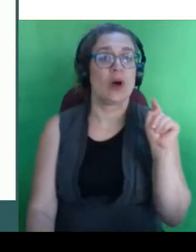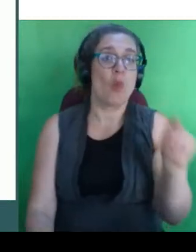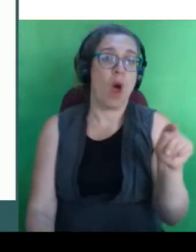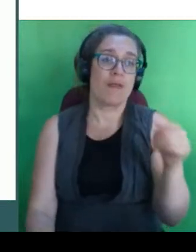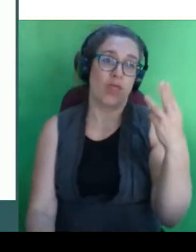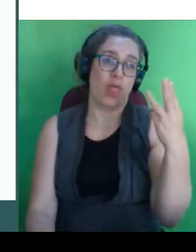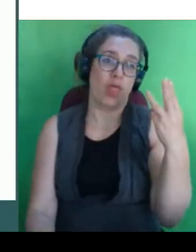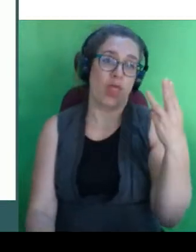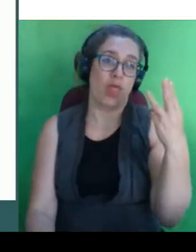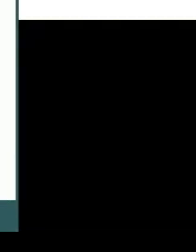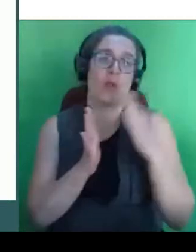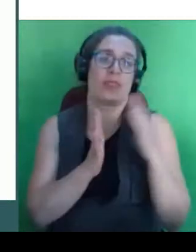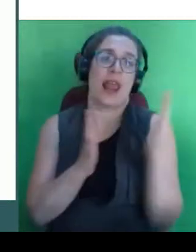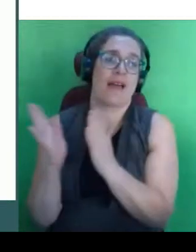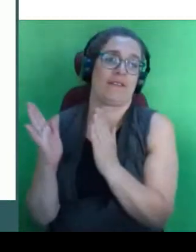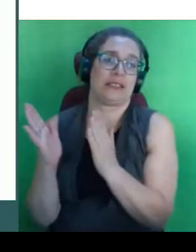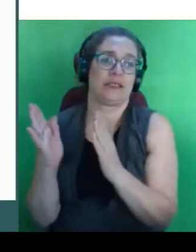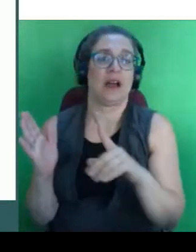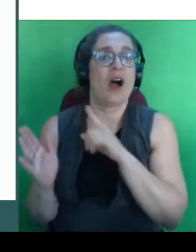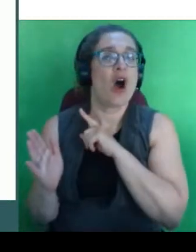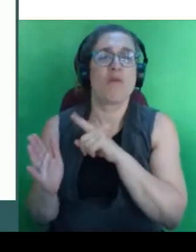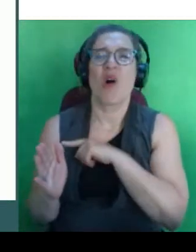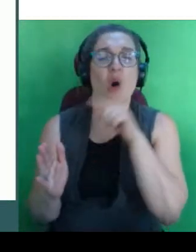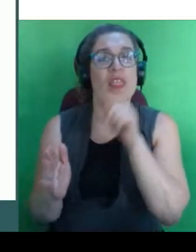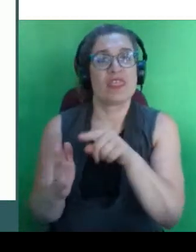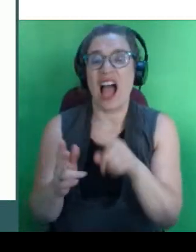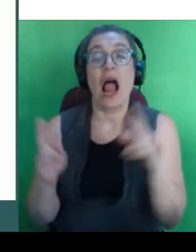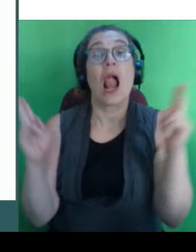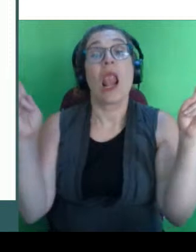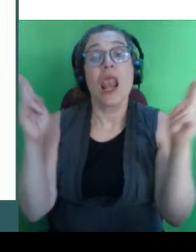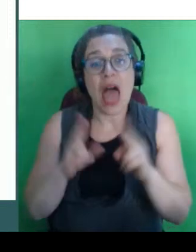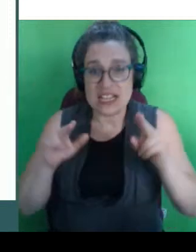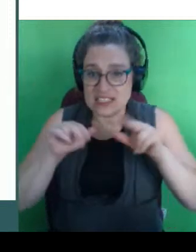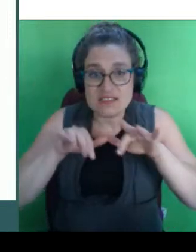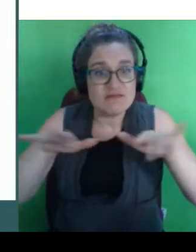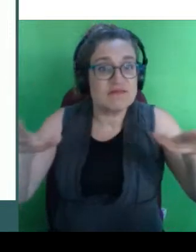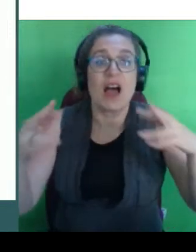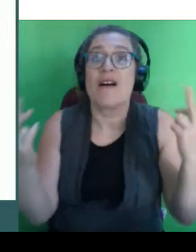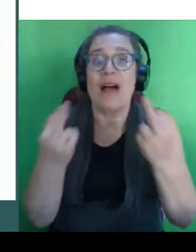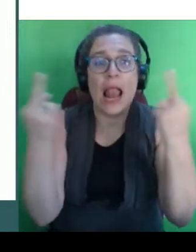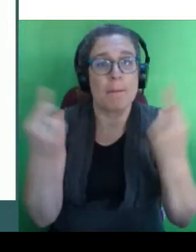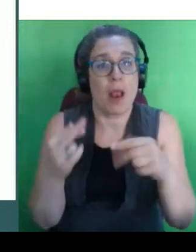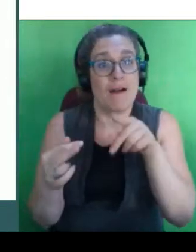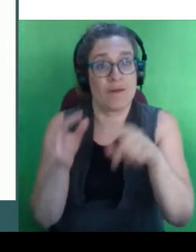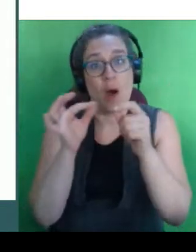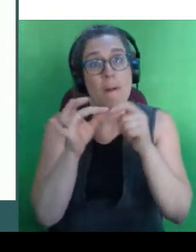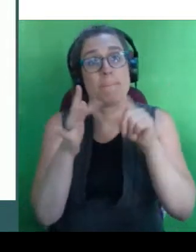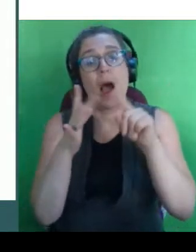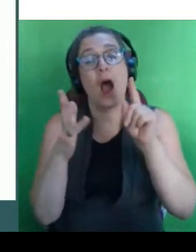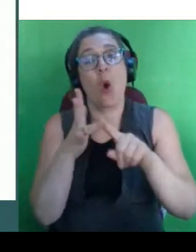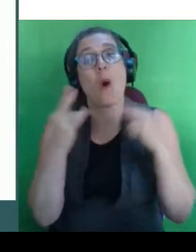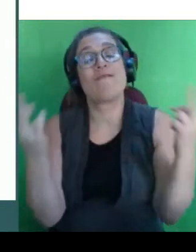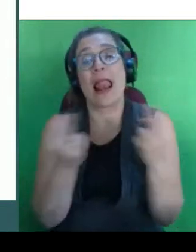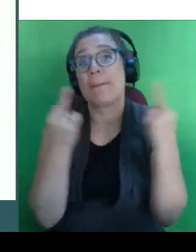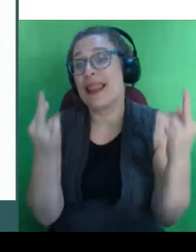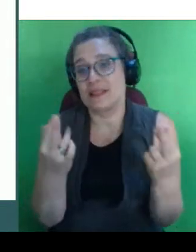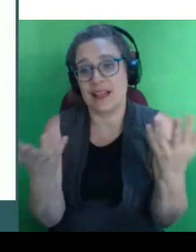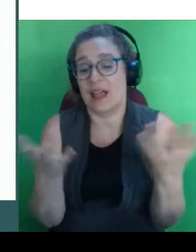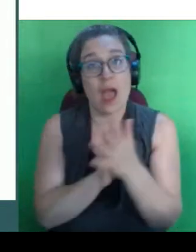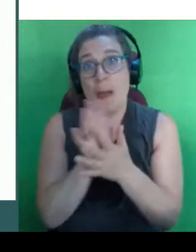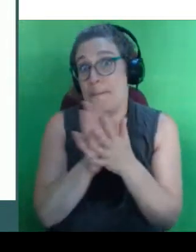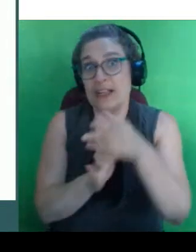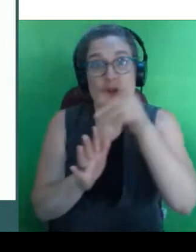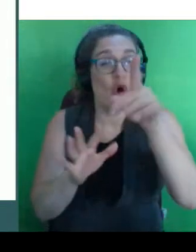least systemically bioavailable. There's very little bioavailability from these, so you're not adding to the problem